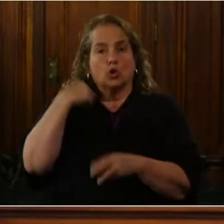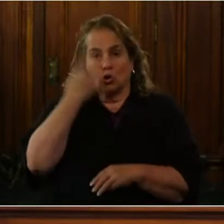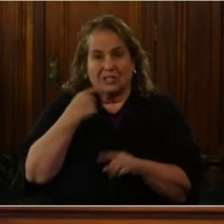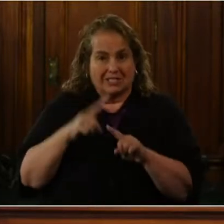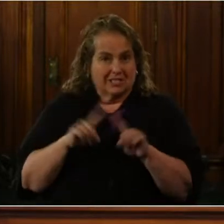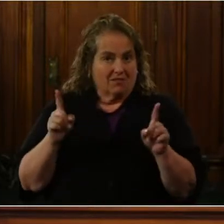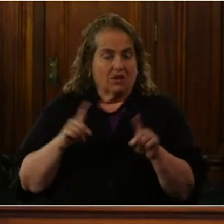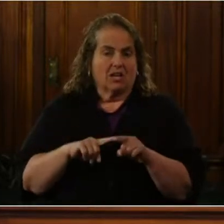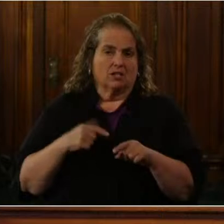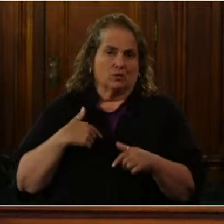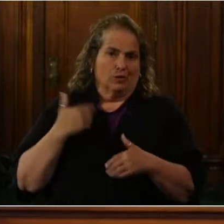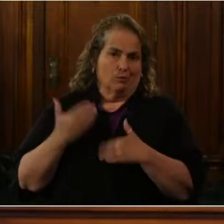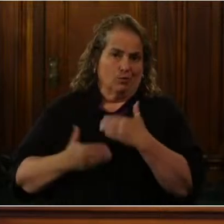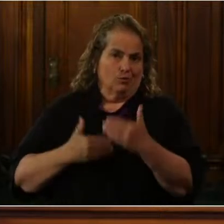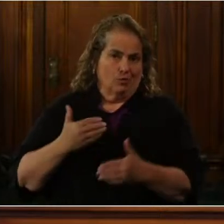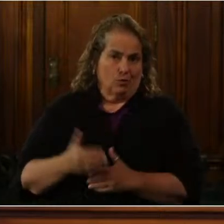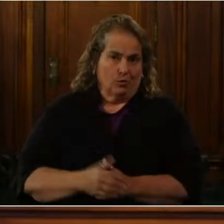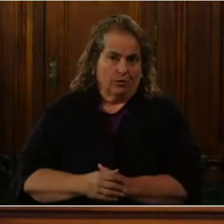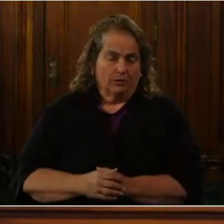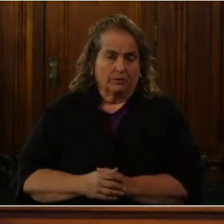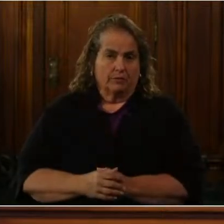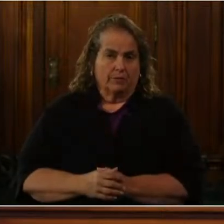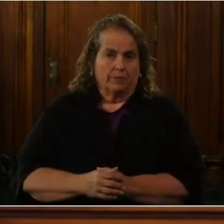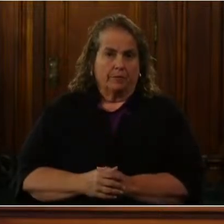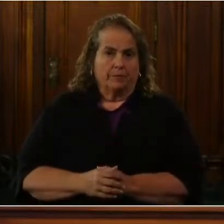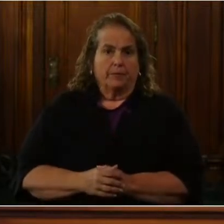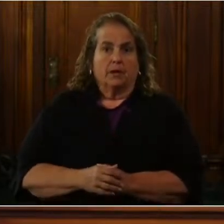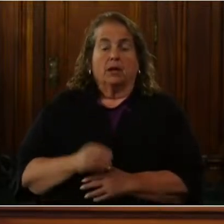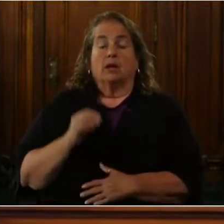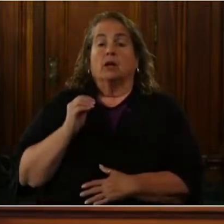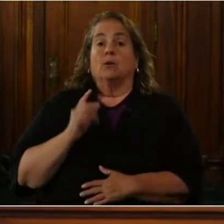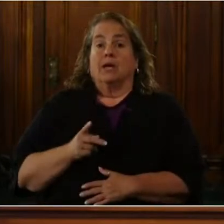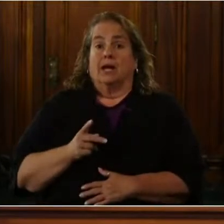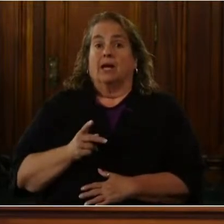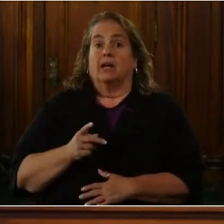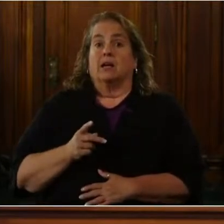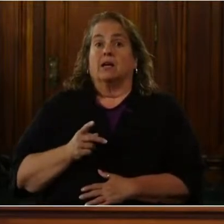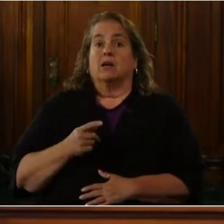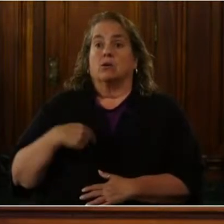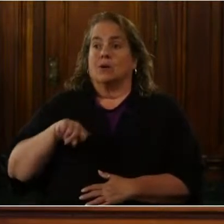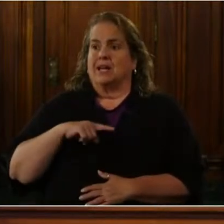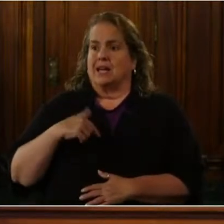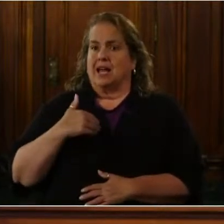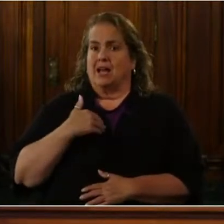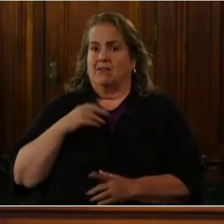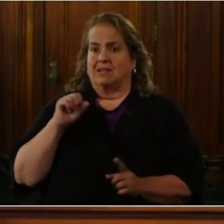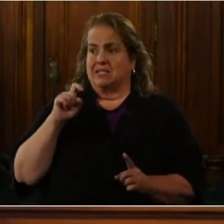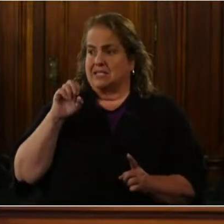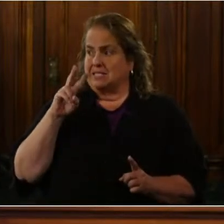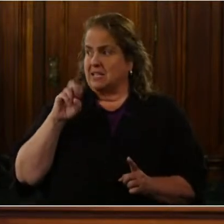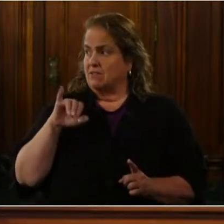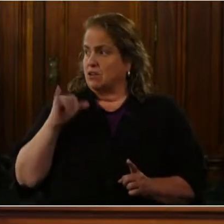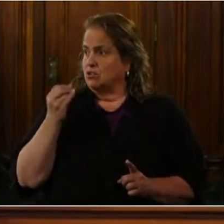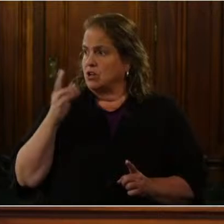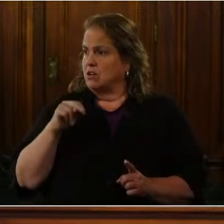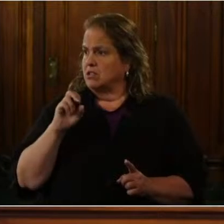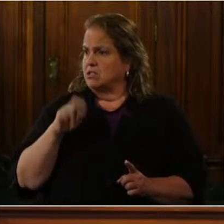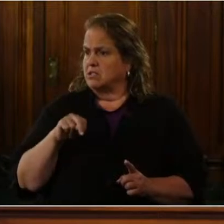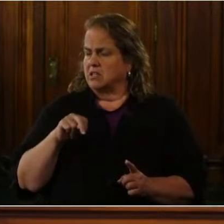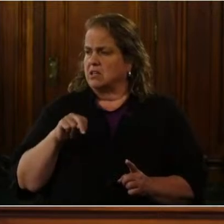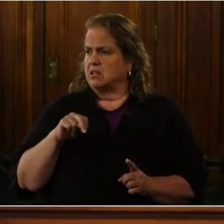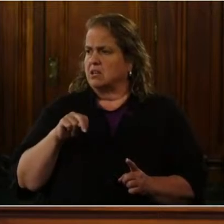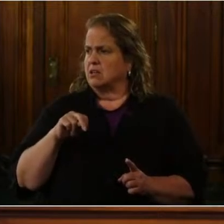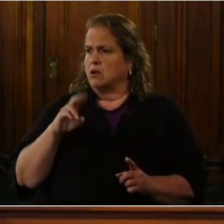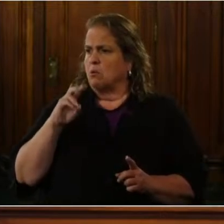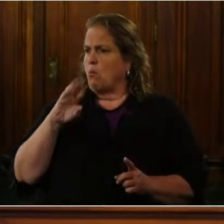moving forward. All right, we've got Stu Johnson. I thought we had Morgan Watkins. I don't